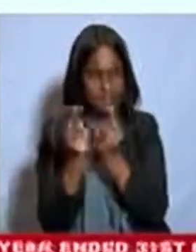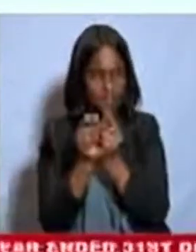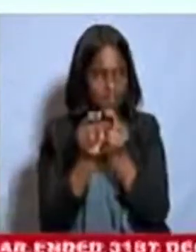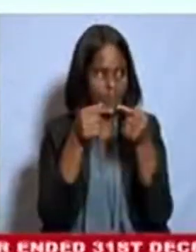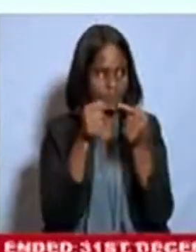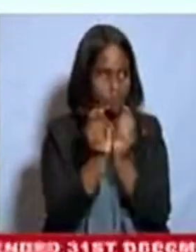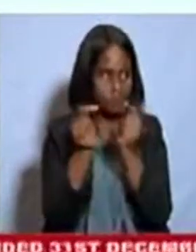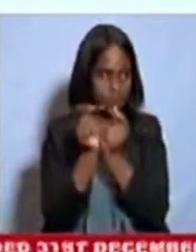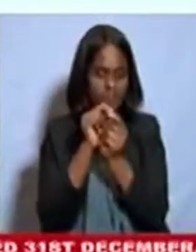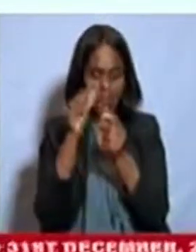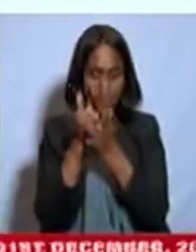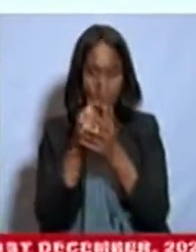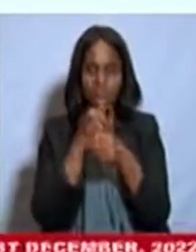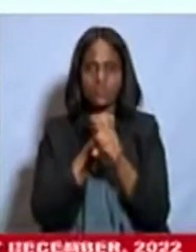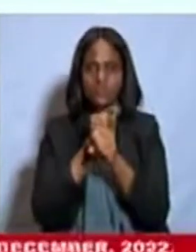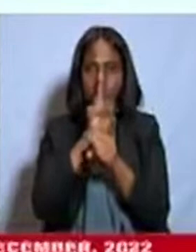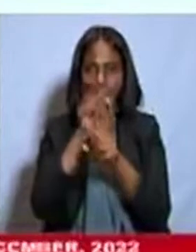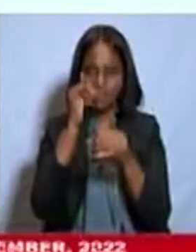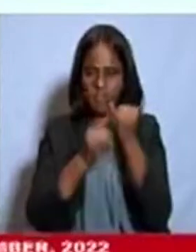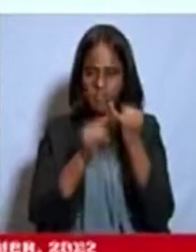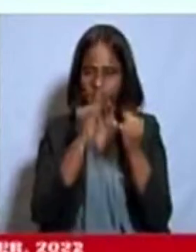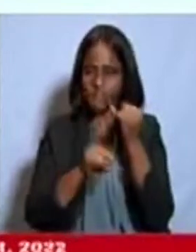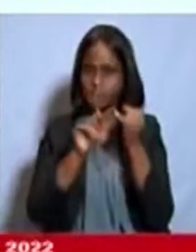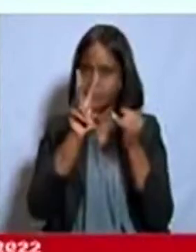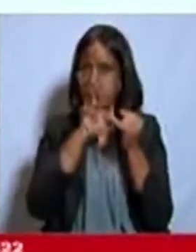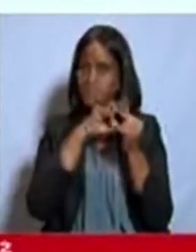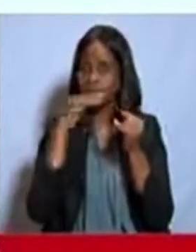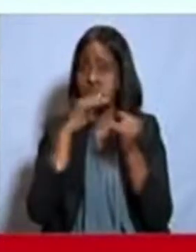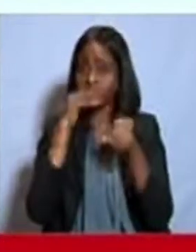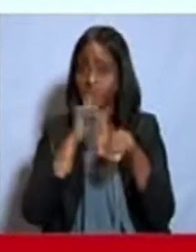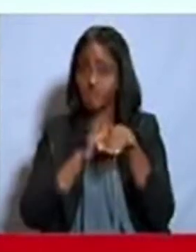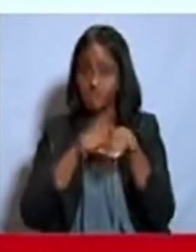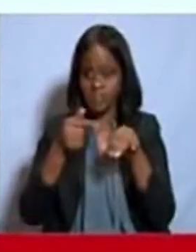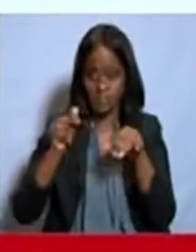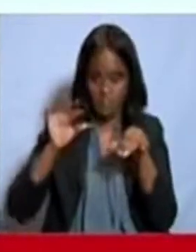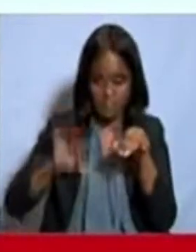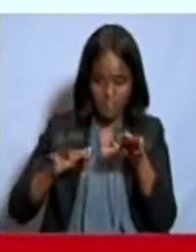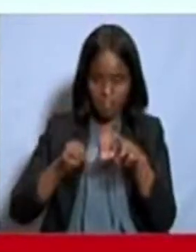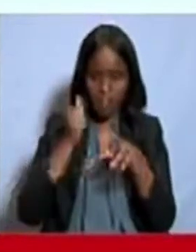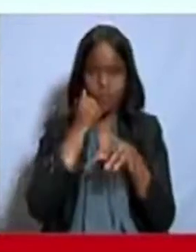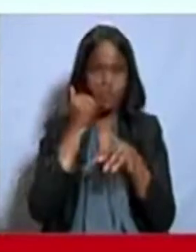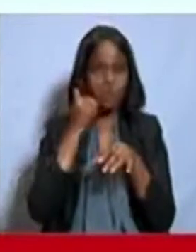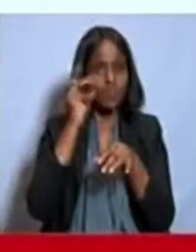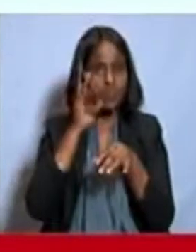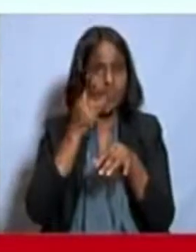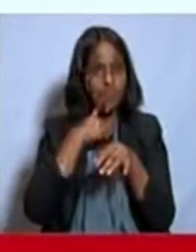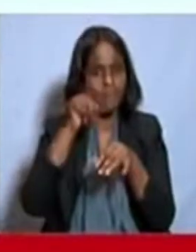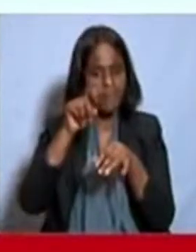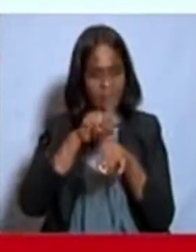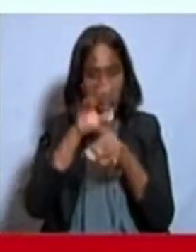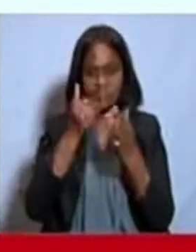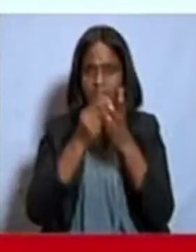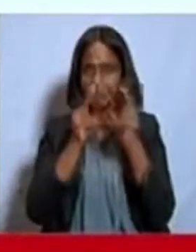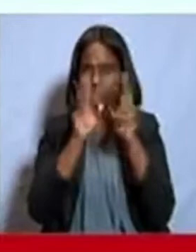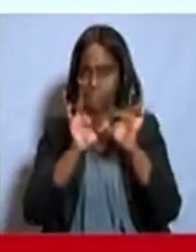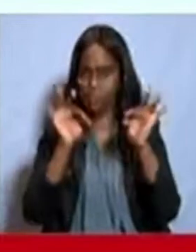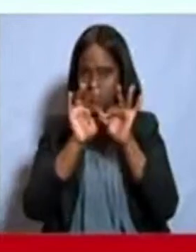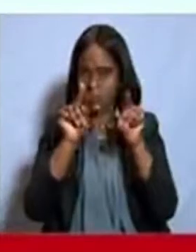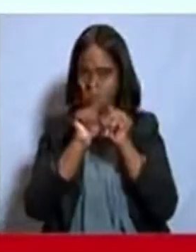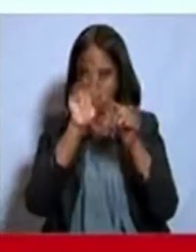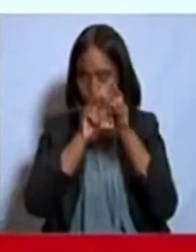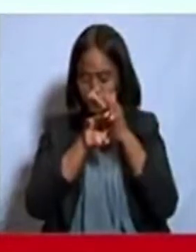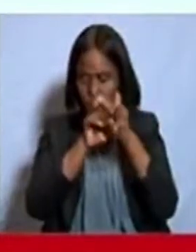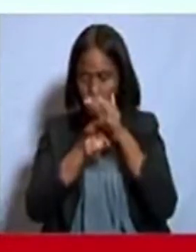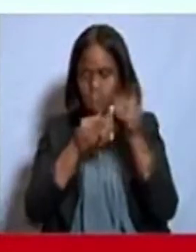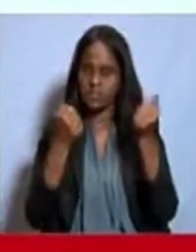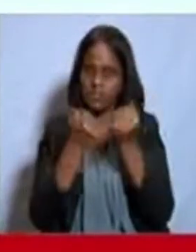groups and ensure that at the end of 2 farming seasons, the beneficiary households meet the requirements necessary to access the Farmer